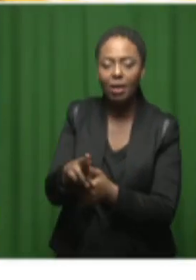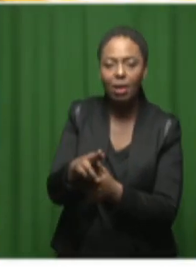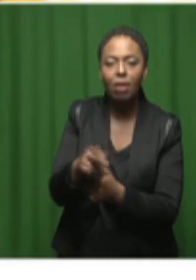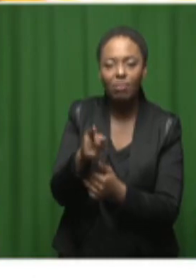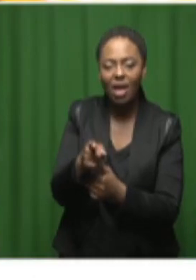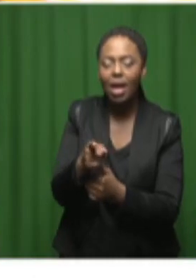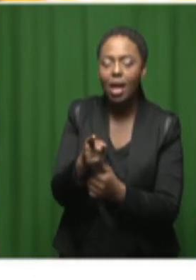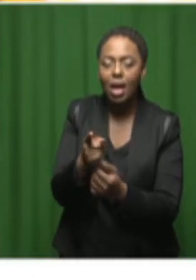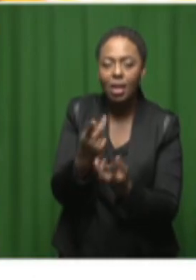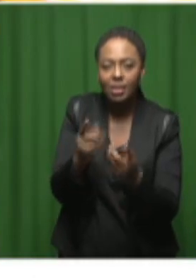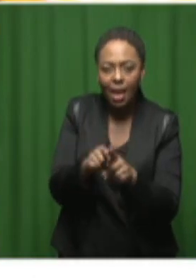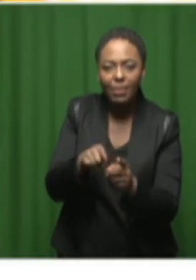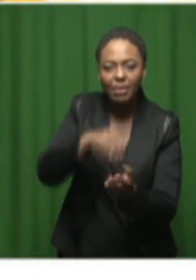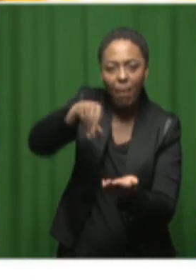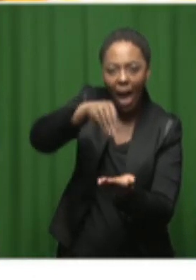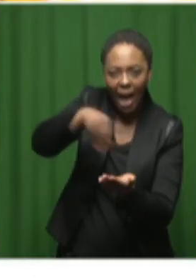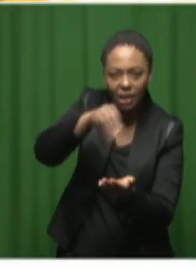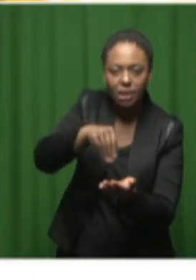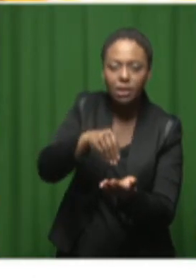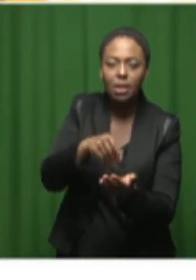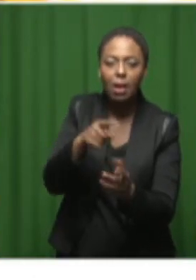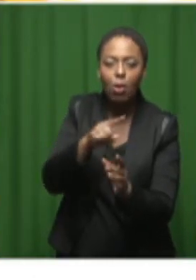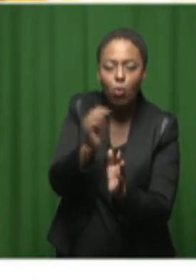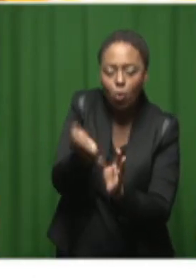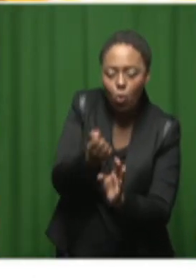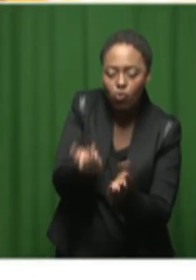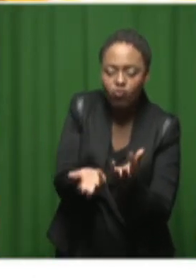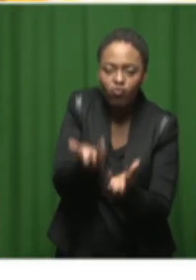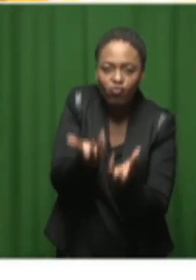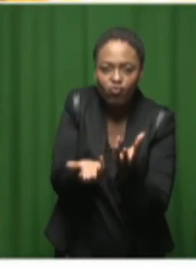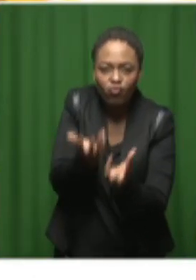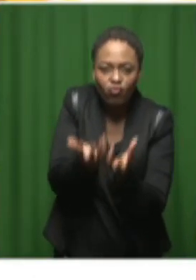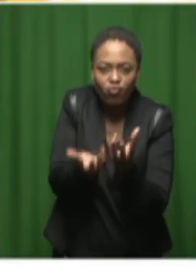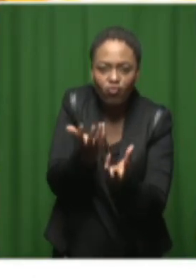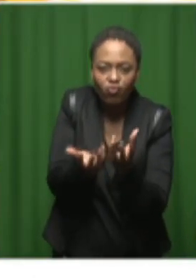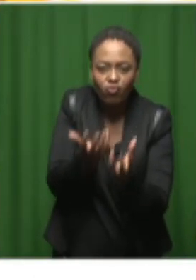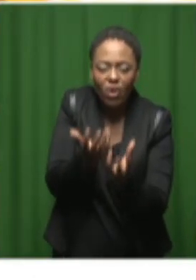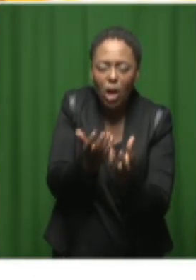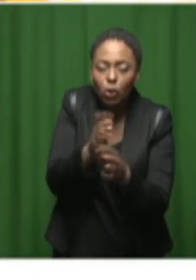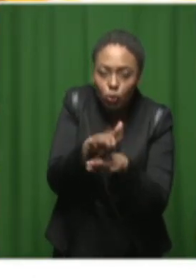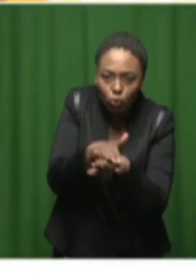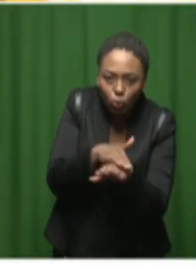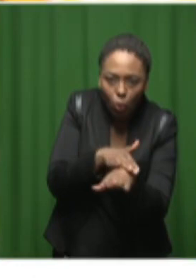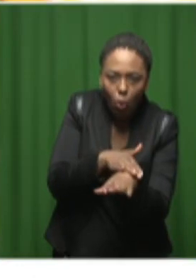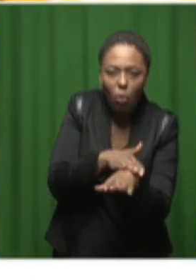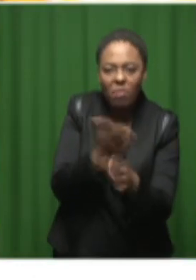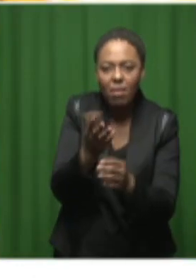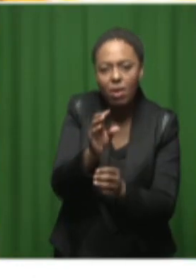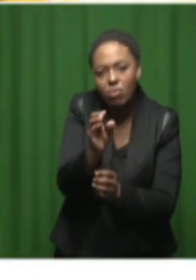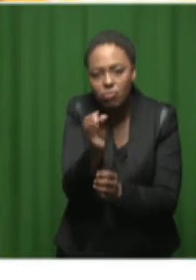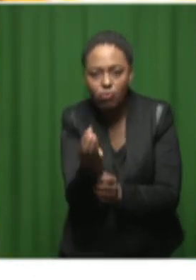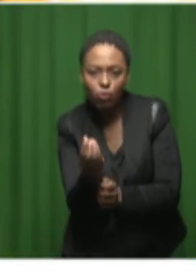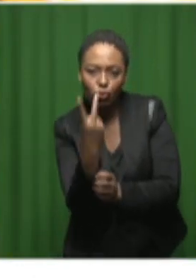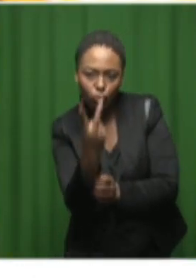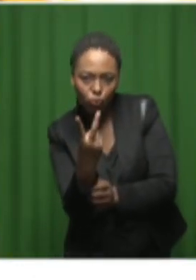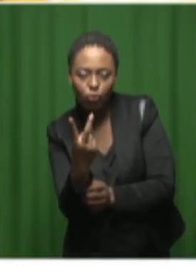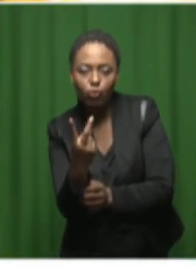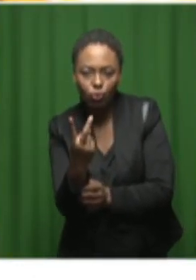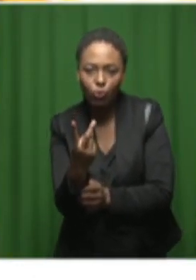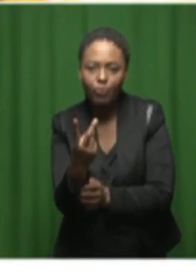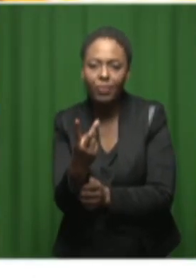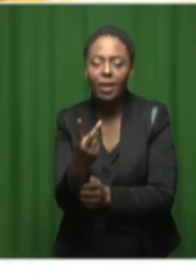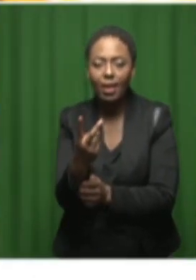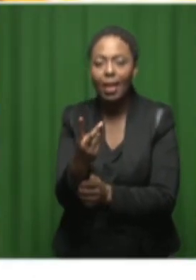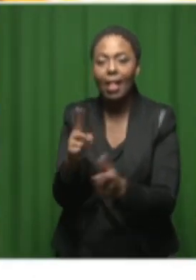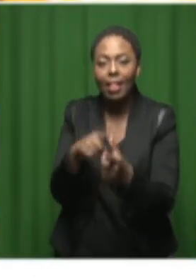and slow. Even if you can put like your stove on number 2, fry those spices until they release an aroma, and